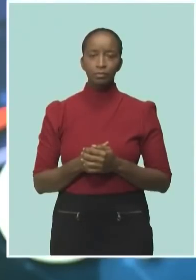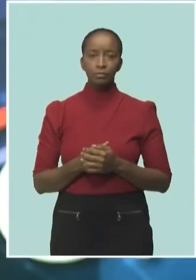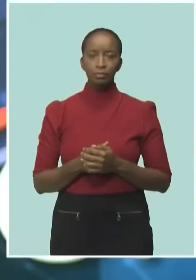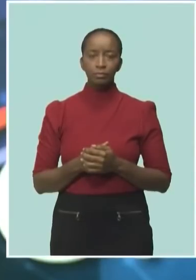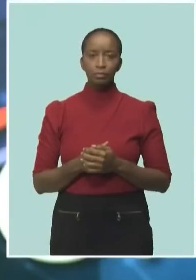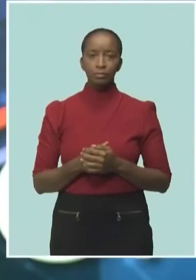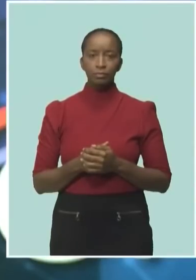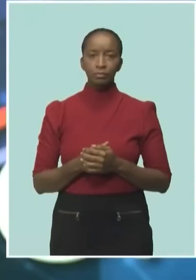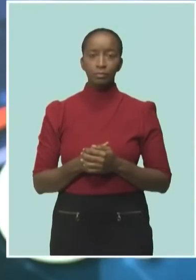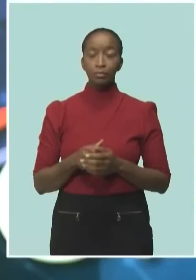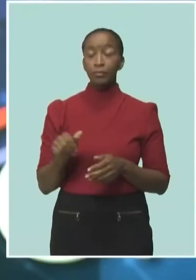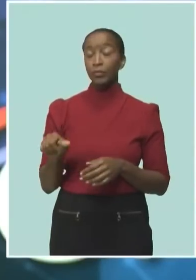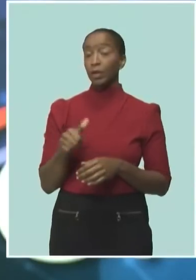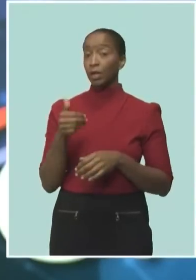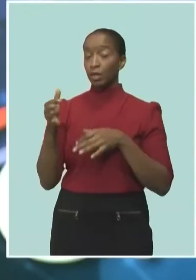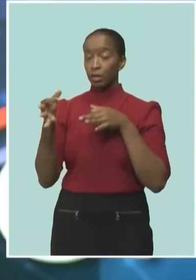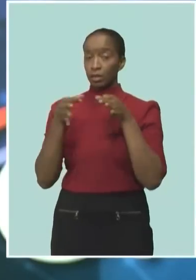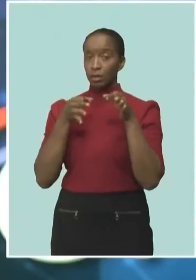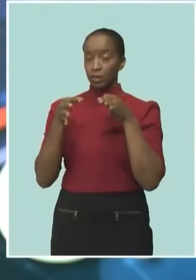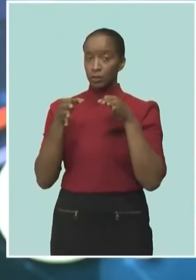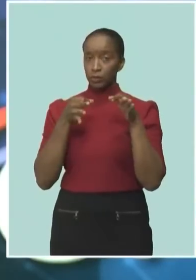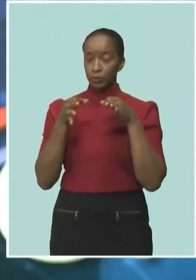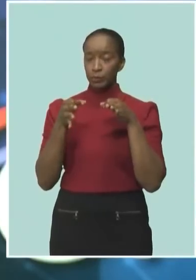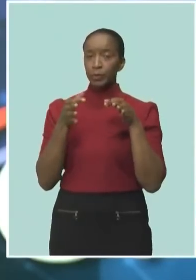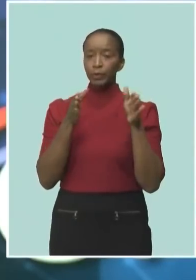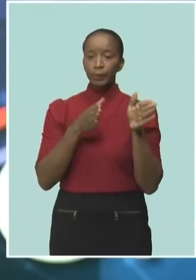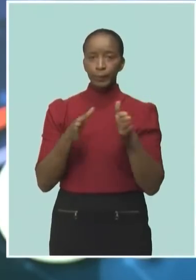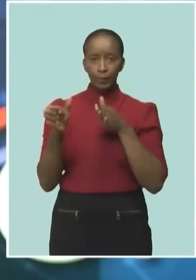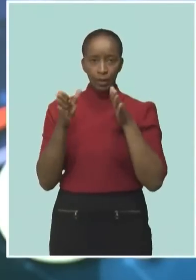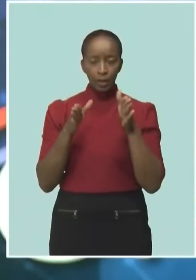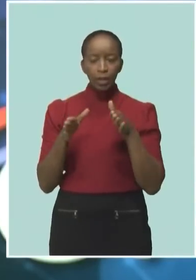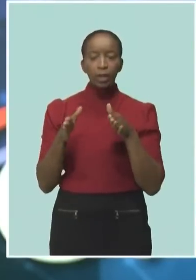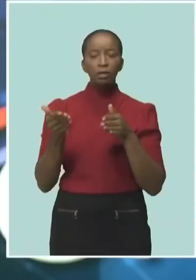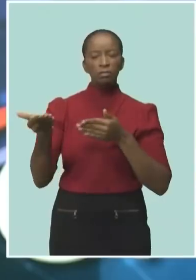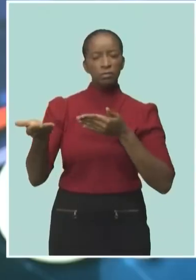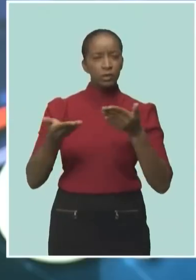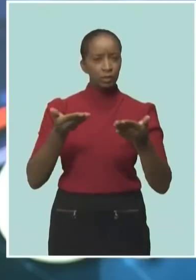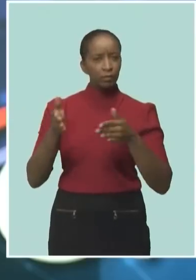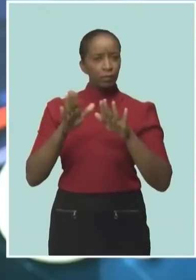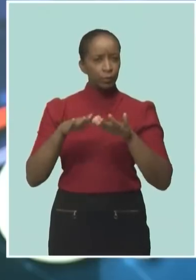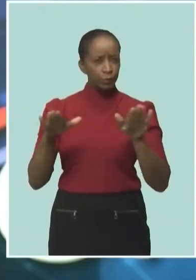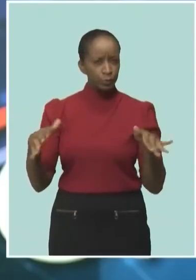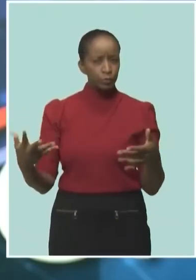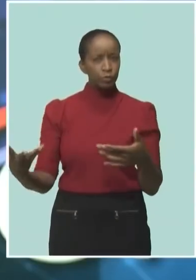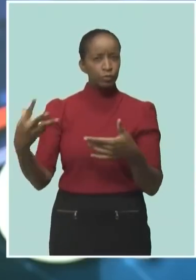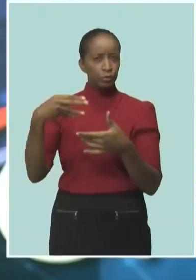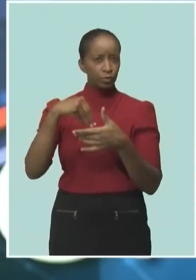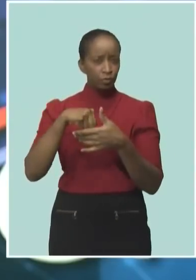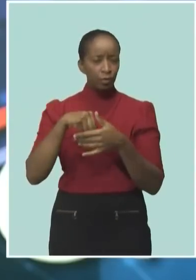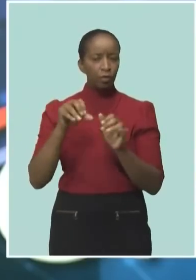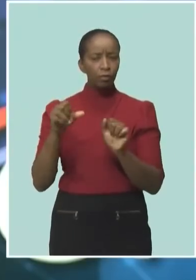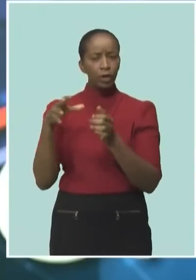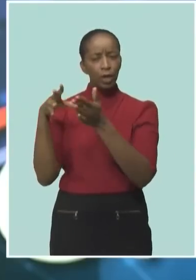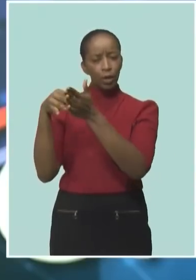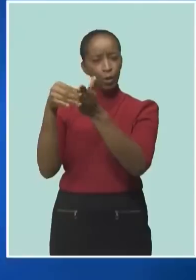Unkfrewells explains there are plans to get school children involved to show them the educational aspects of the village.